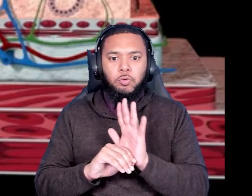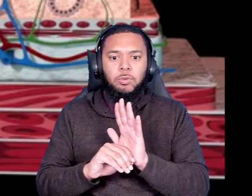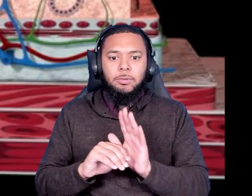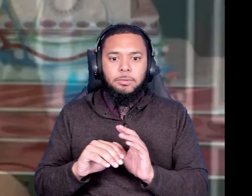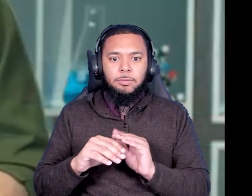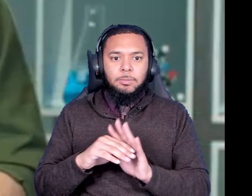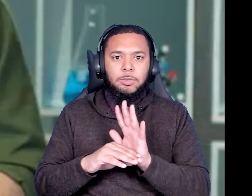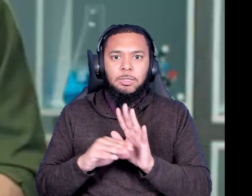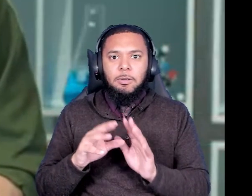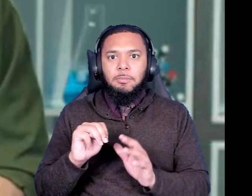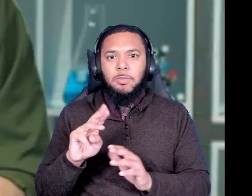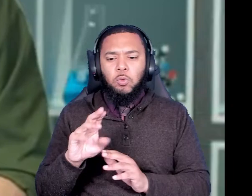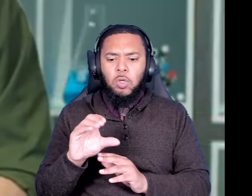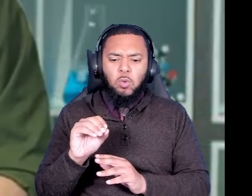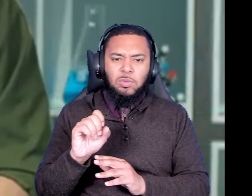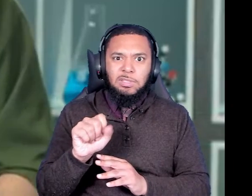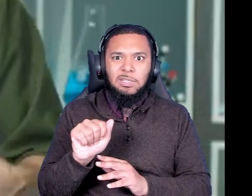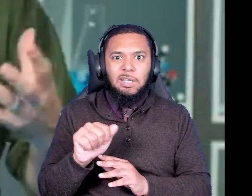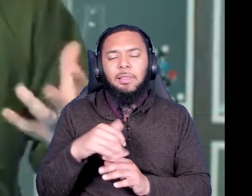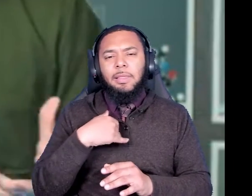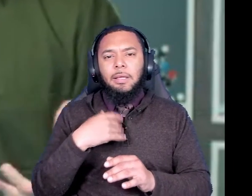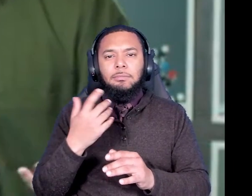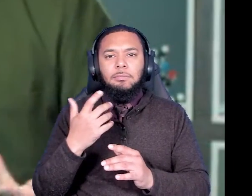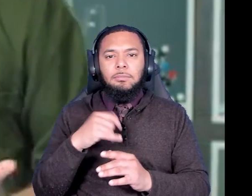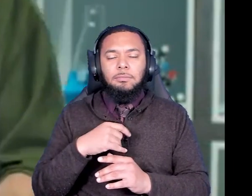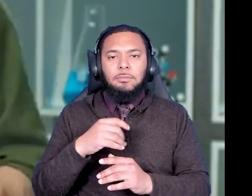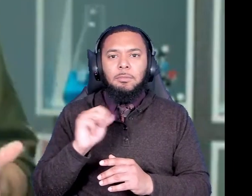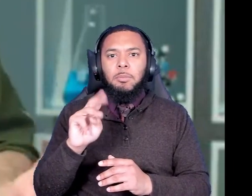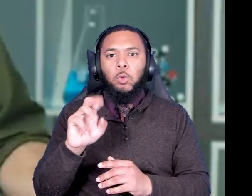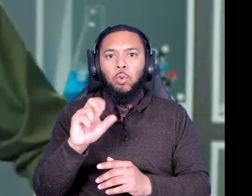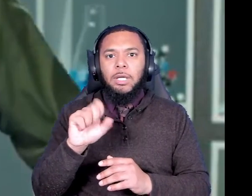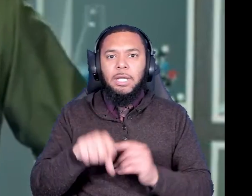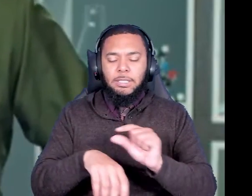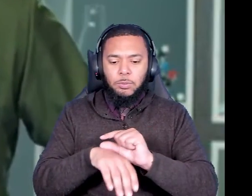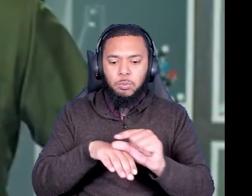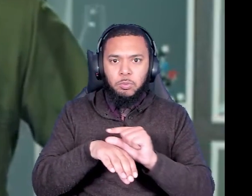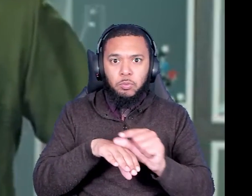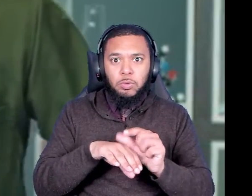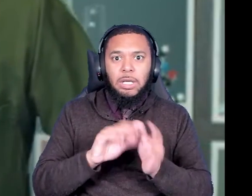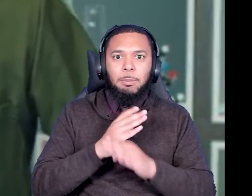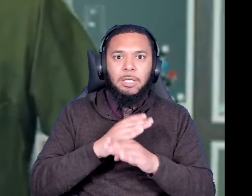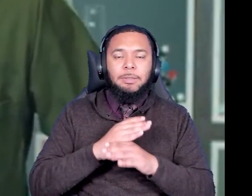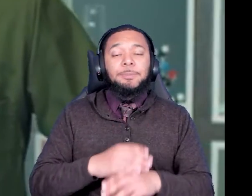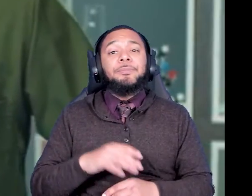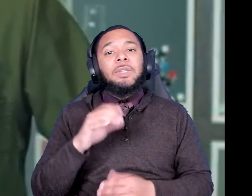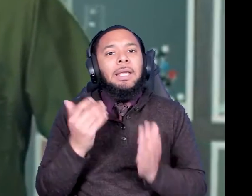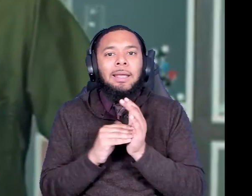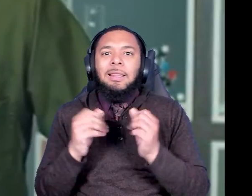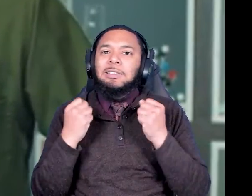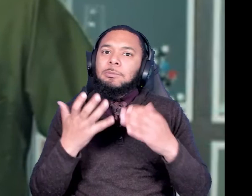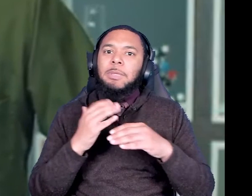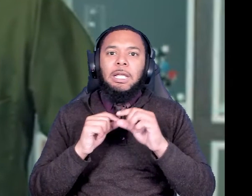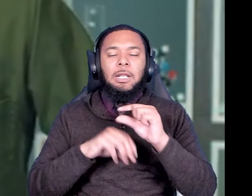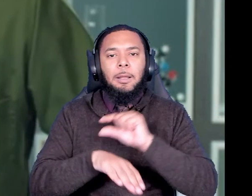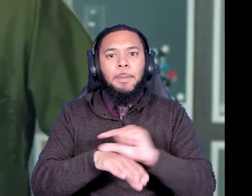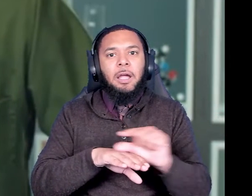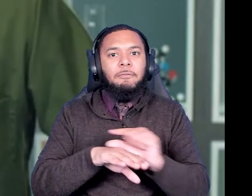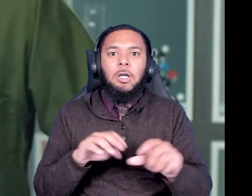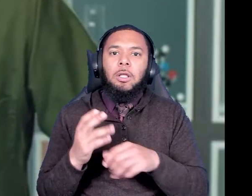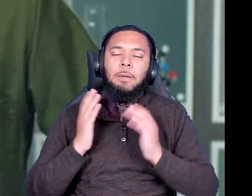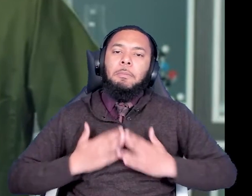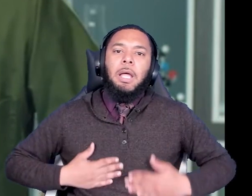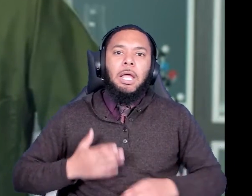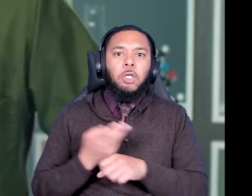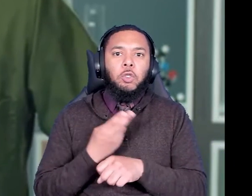That mucus that surrounds it and protects it. So again, this is just one of the many buffers that we use inside of our body to ensure that